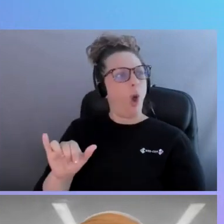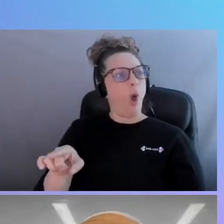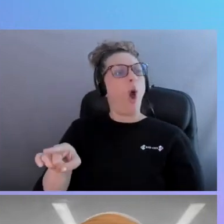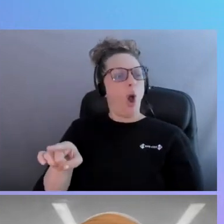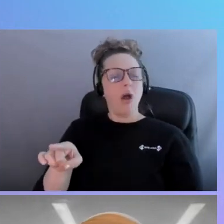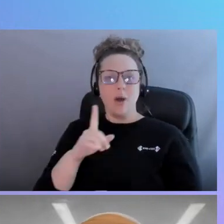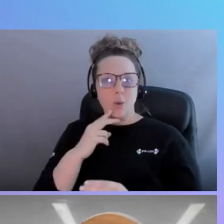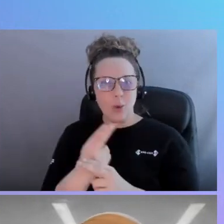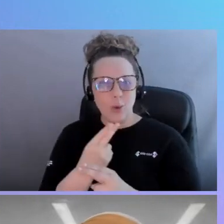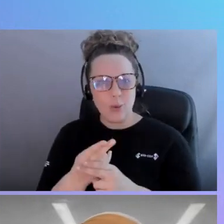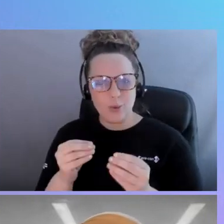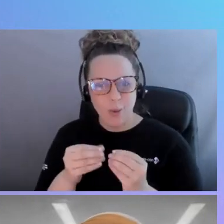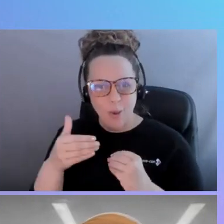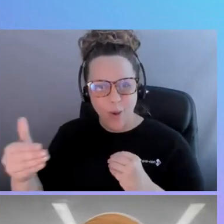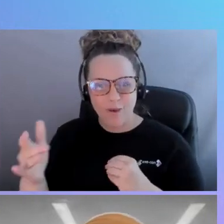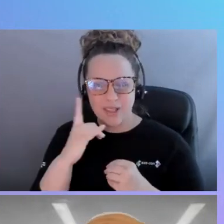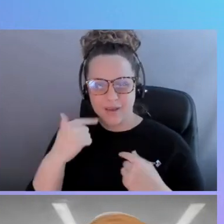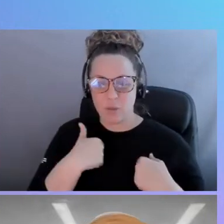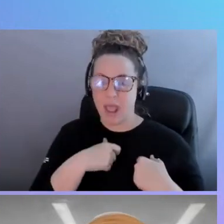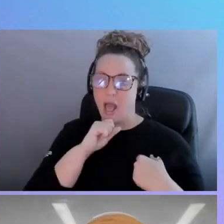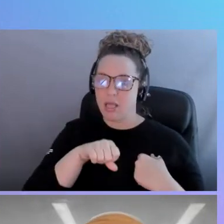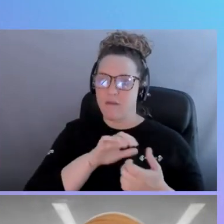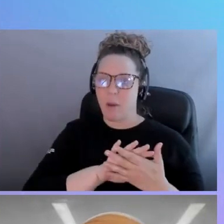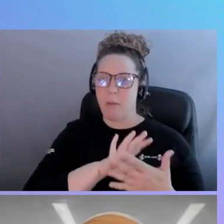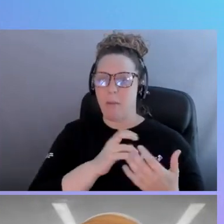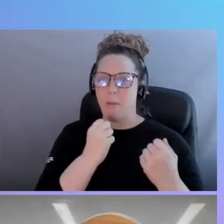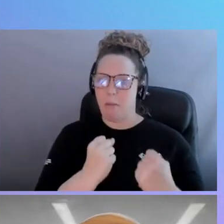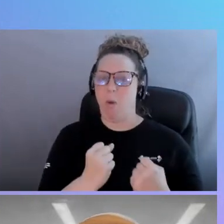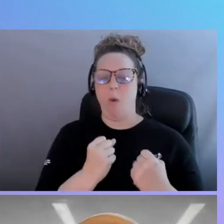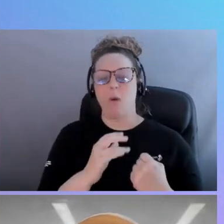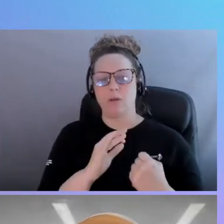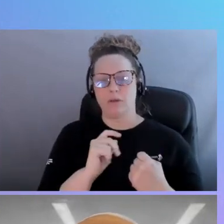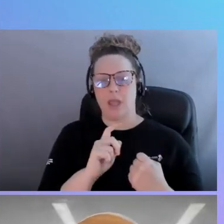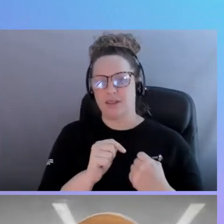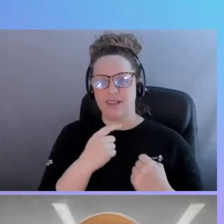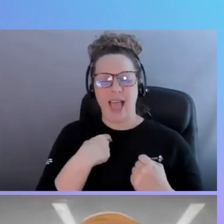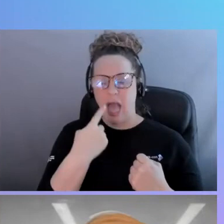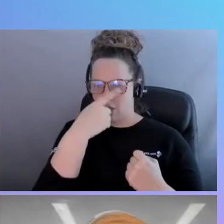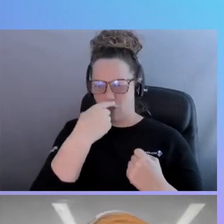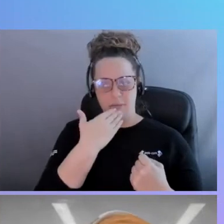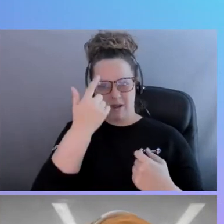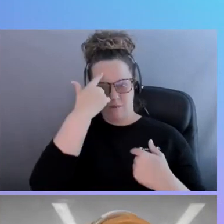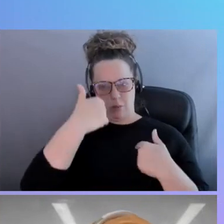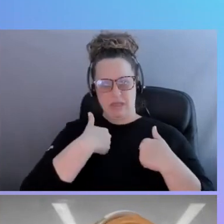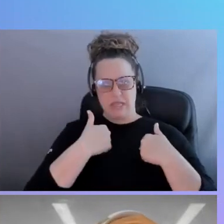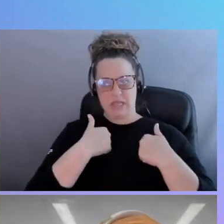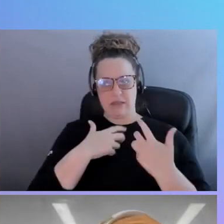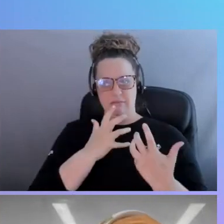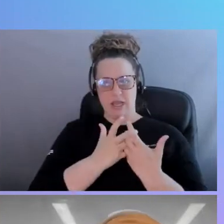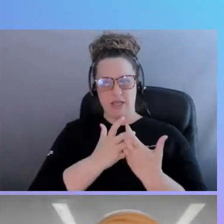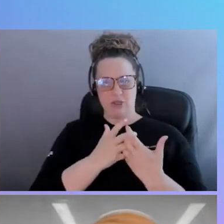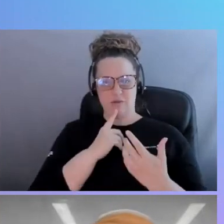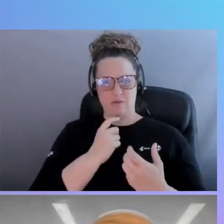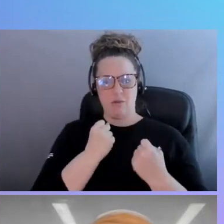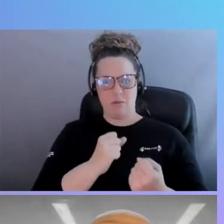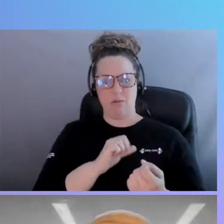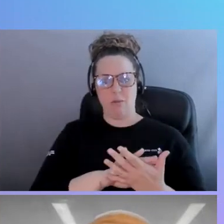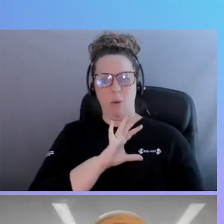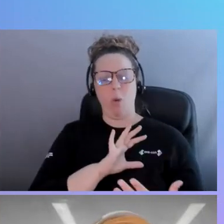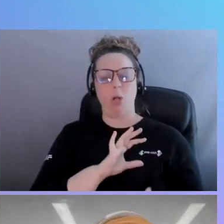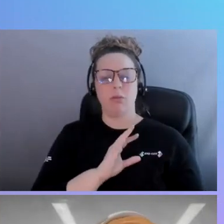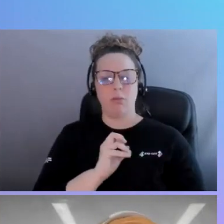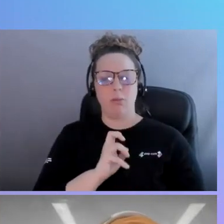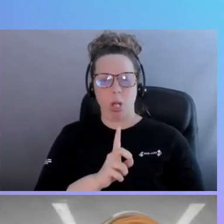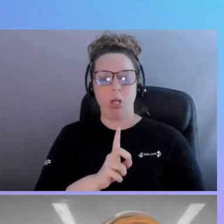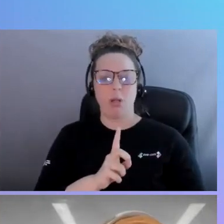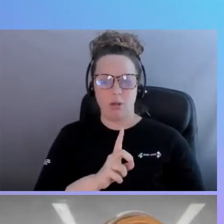case, for example, I love bold text. I think everything just looks better with bold text. And it's easier for you to test